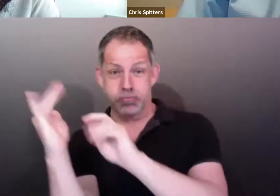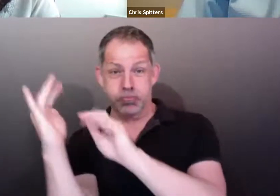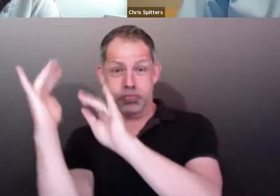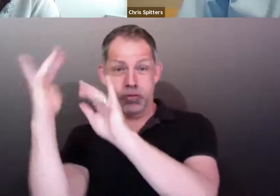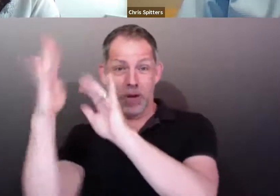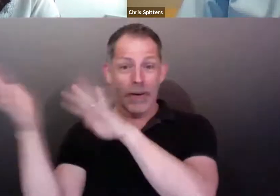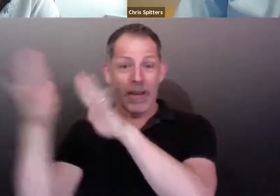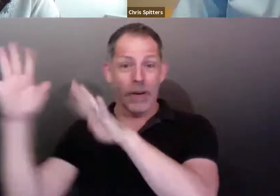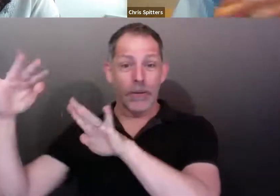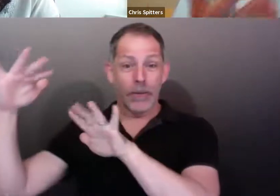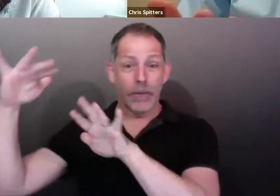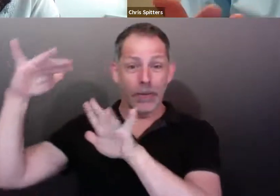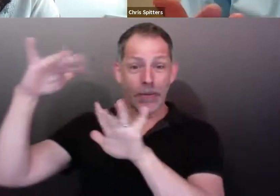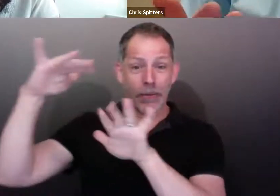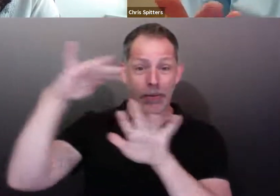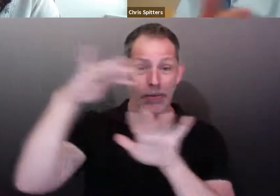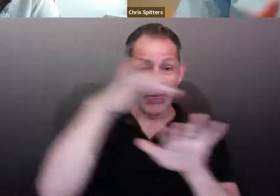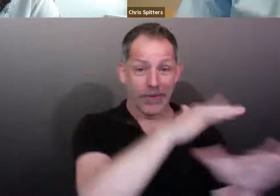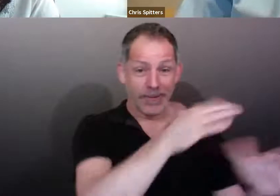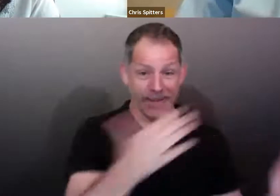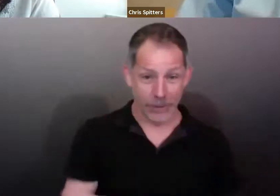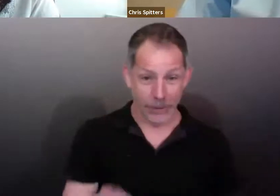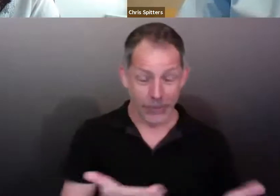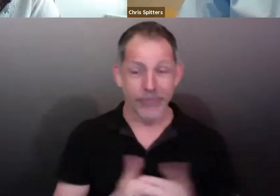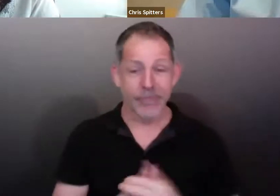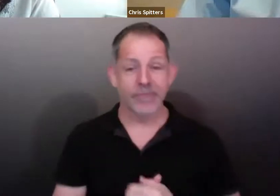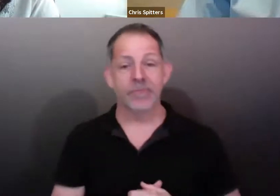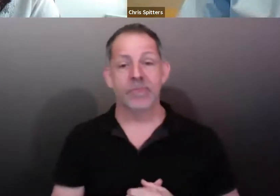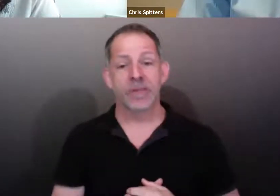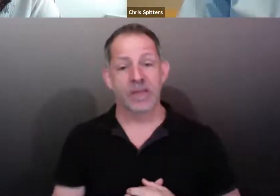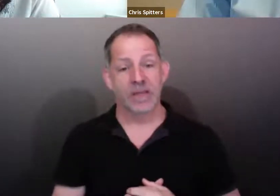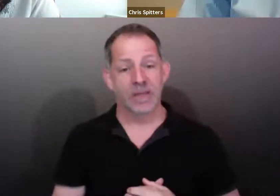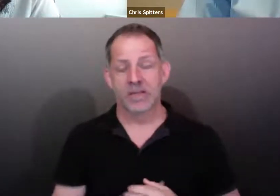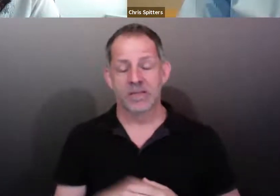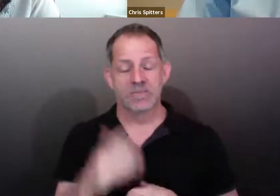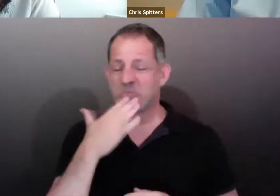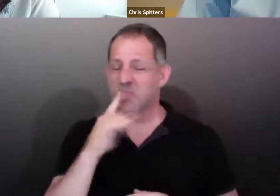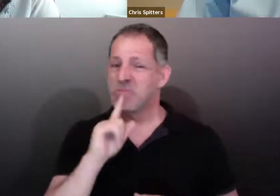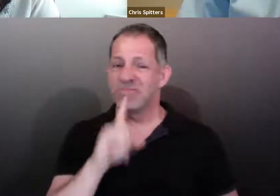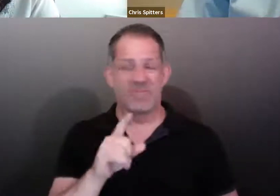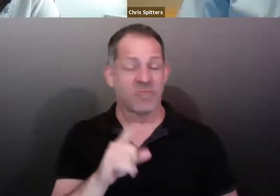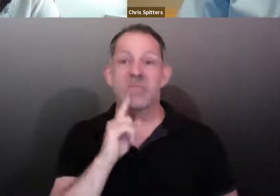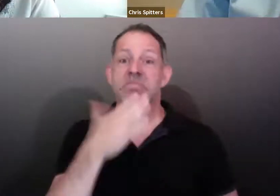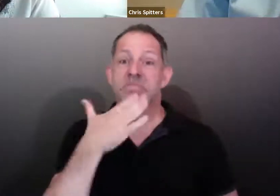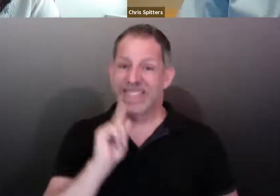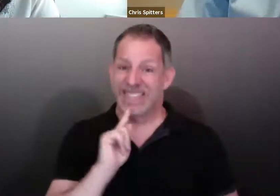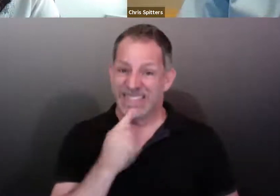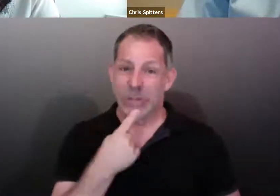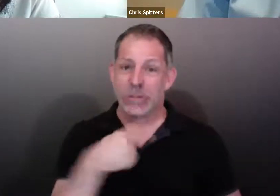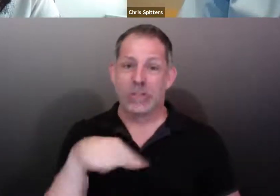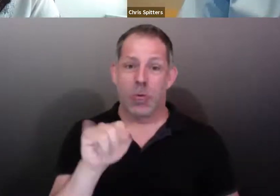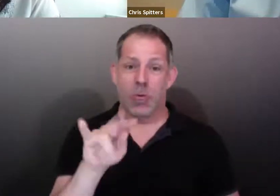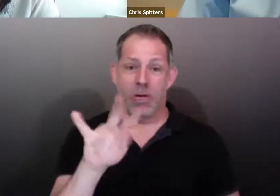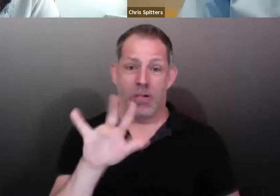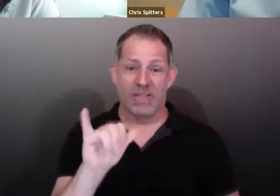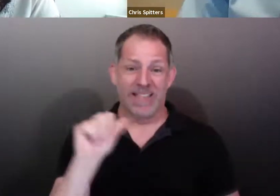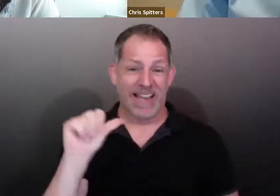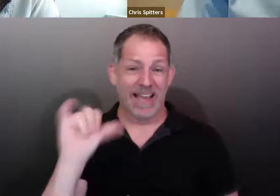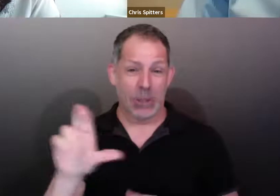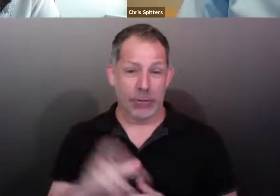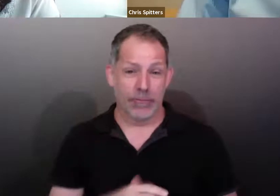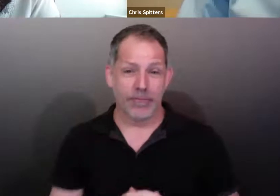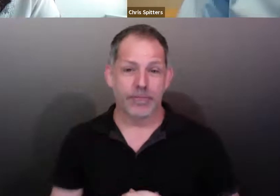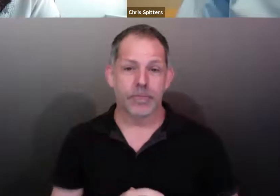just going to try to give some advice to folks in general that for